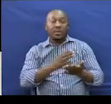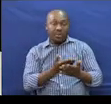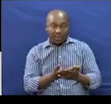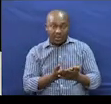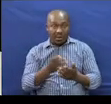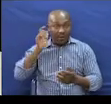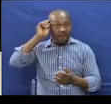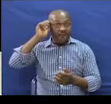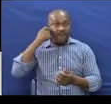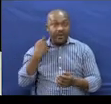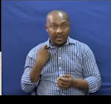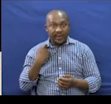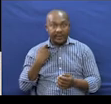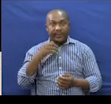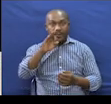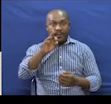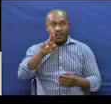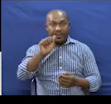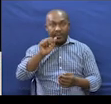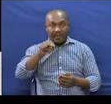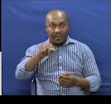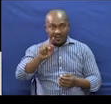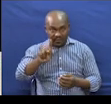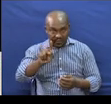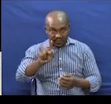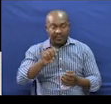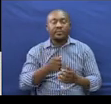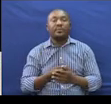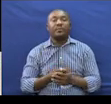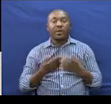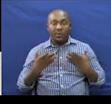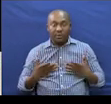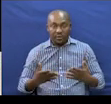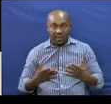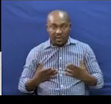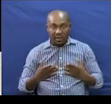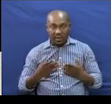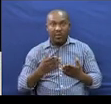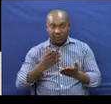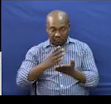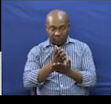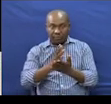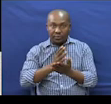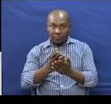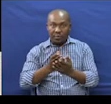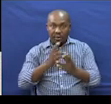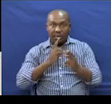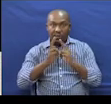Today I would like to discuss or to share with you the topic known as human